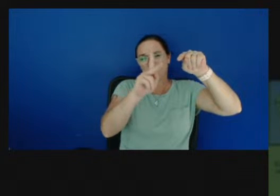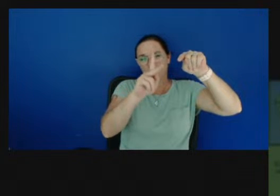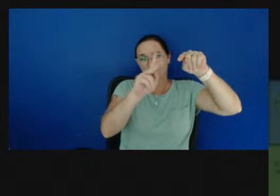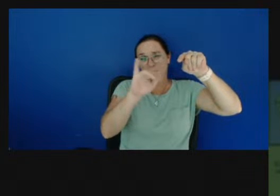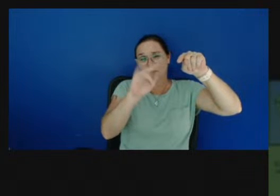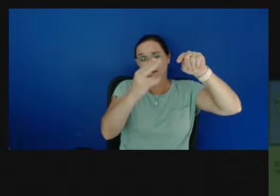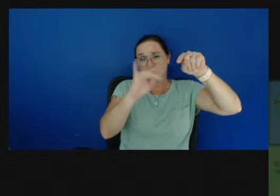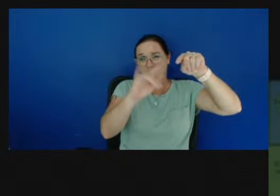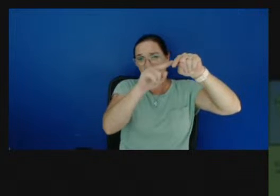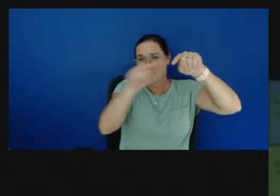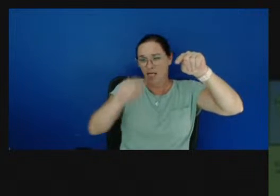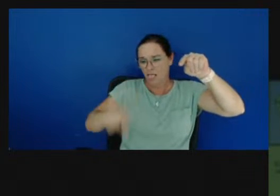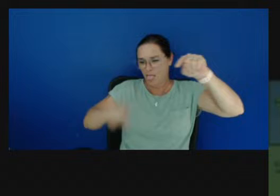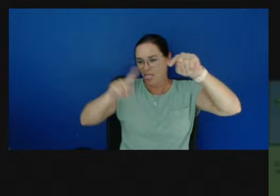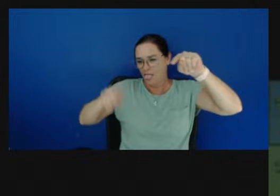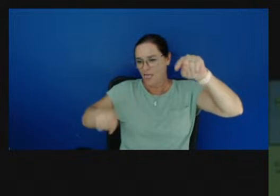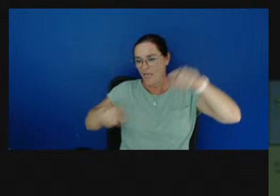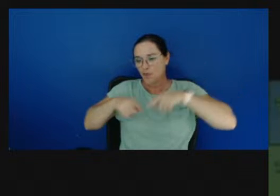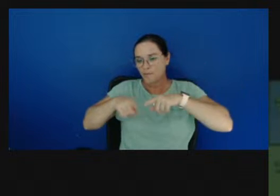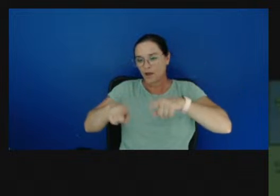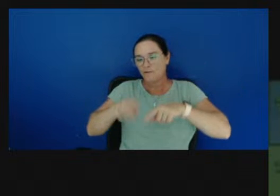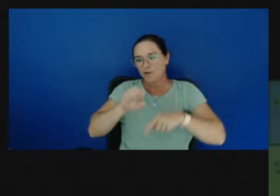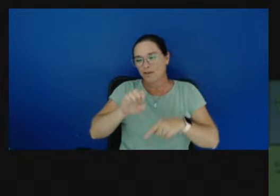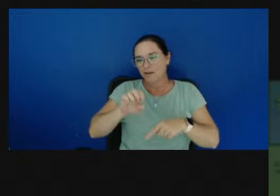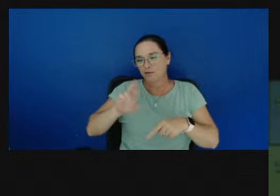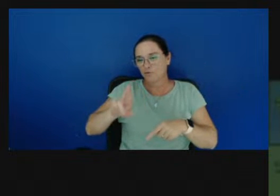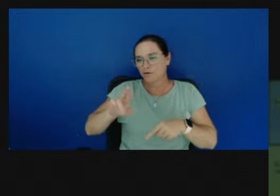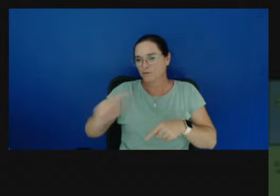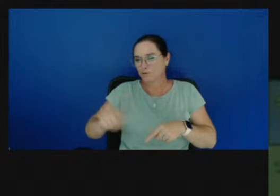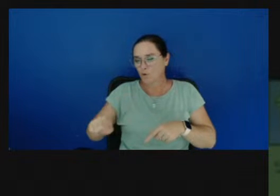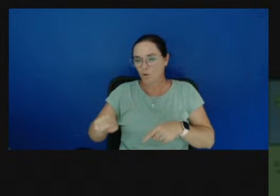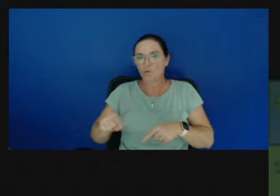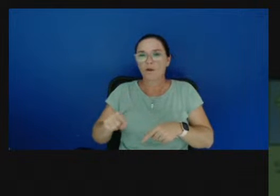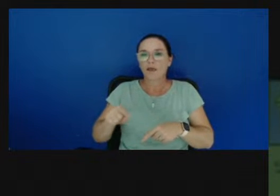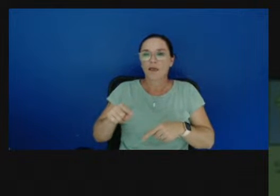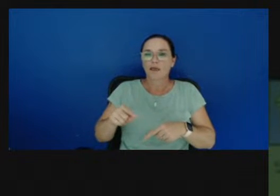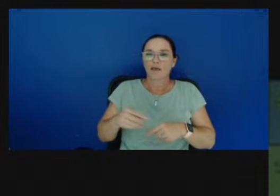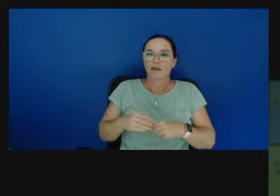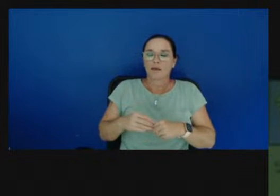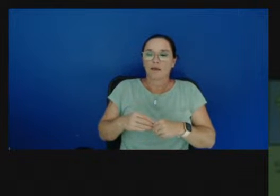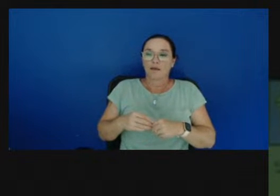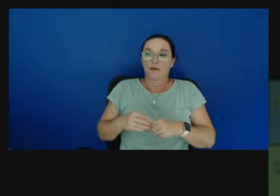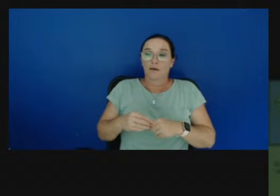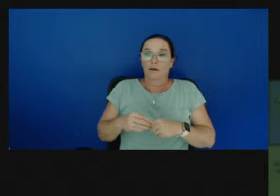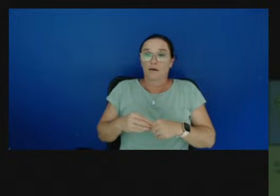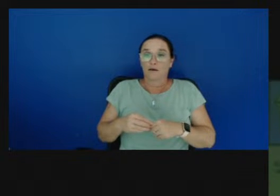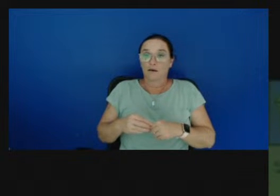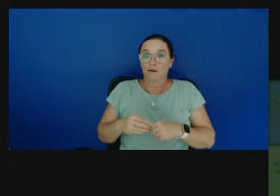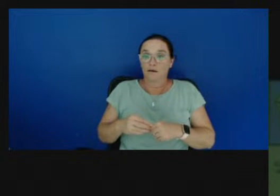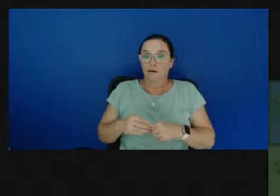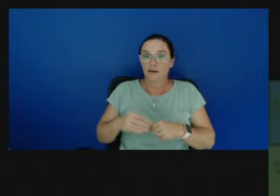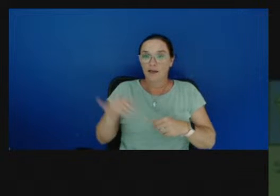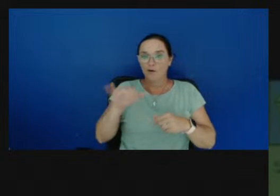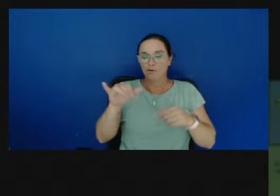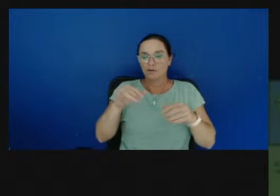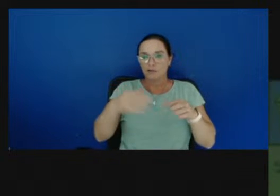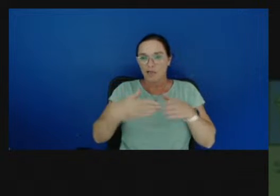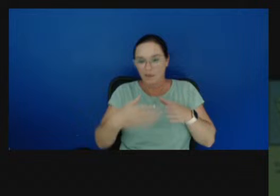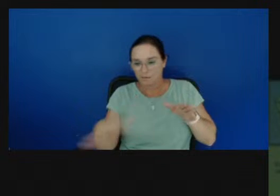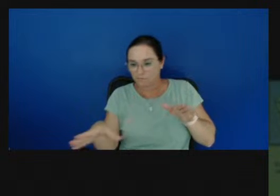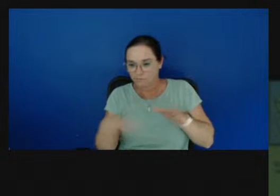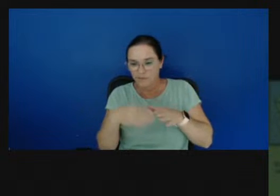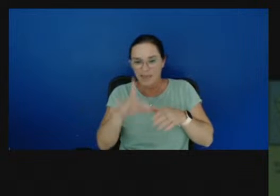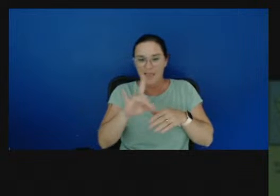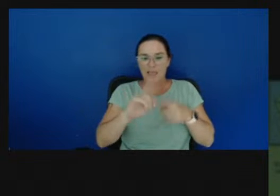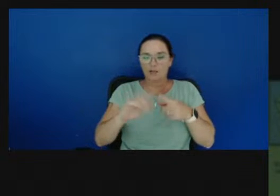Rift Zone and was about 4 miles long and 1 mile wide. The zone acted like a hinge, dropping down 8 to 12 feet at